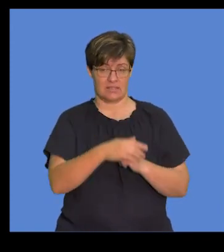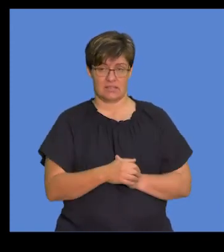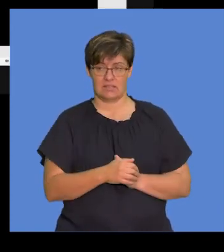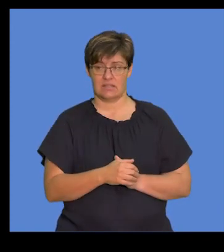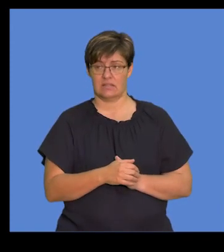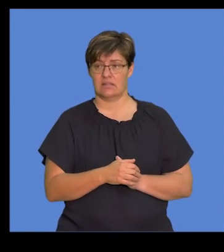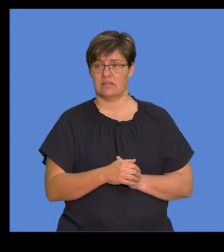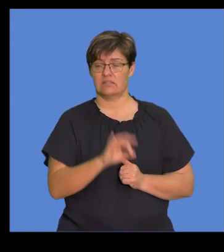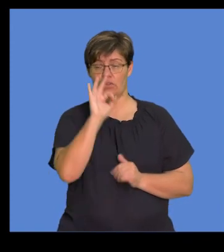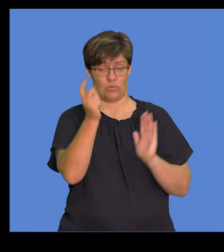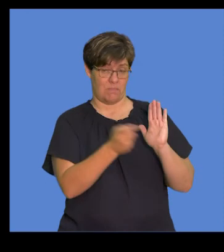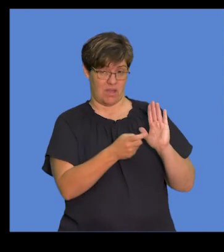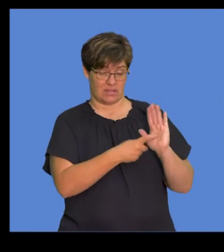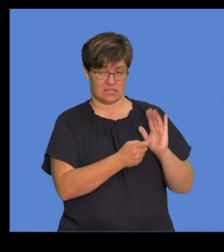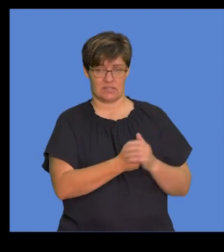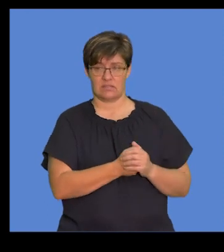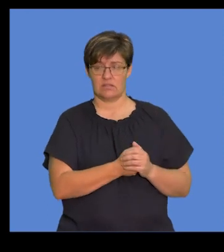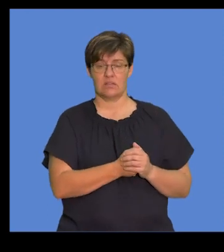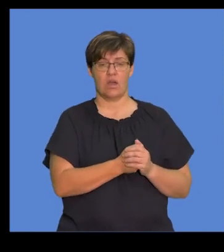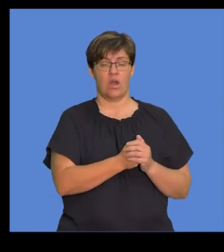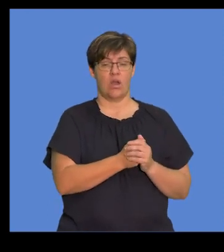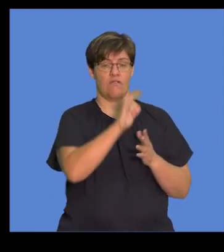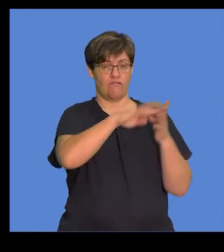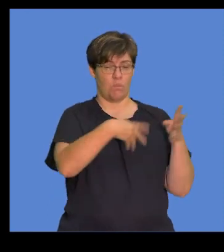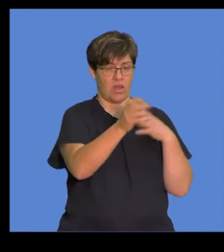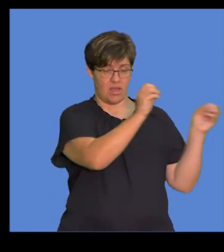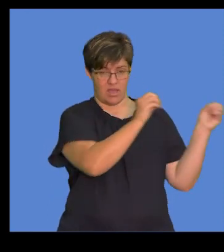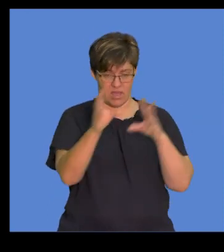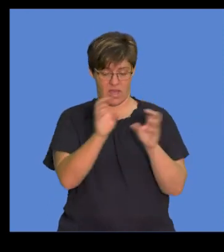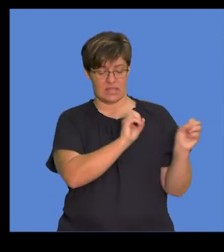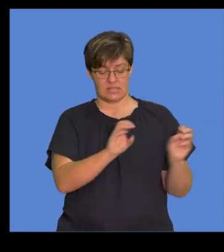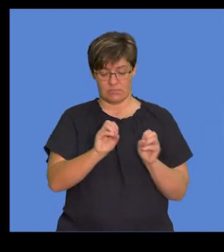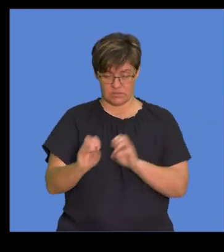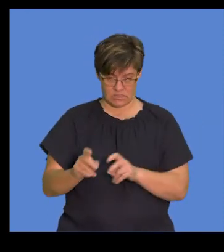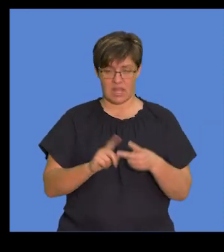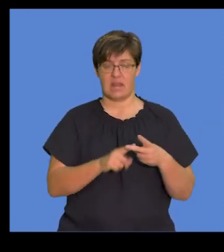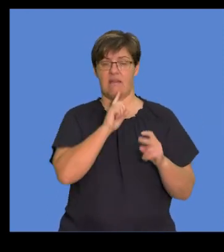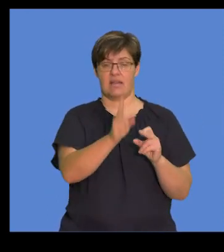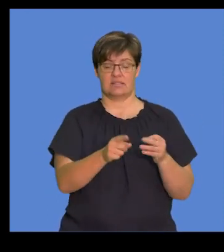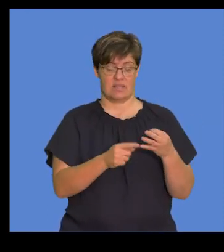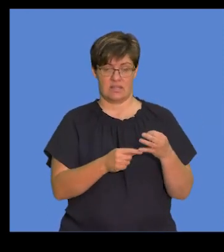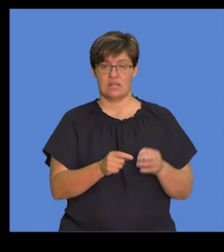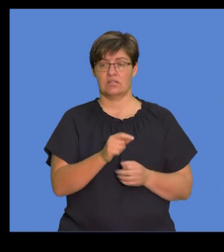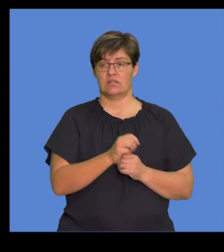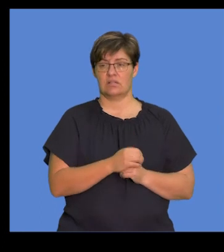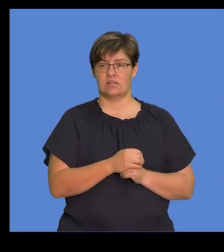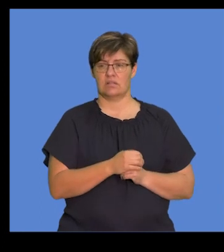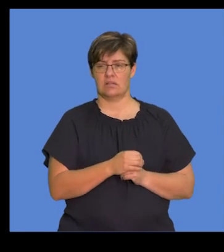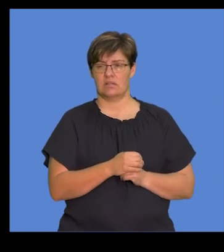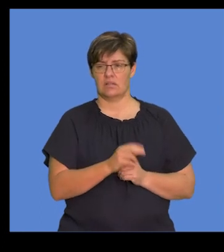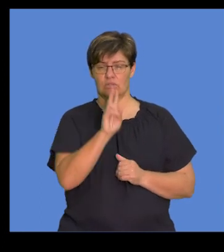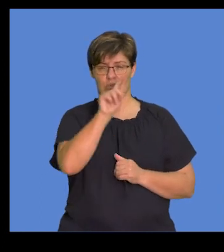can take that to our calculator. Okay, it's a 3-mark question, formula substitution and answer. So it's